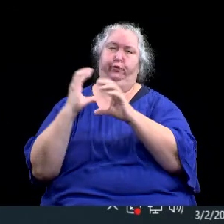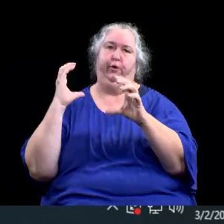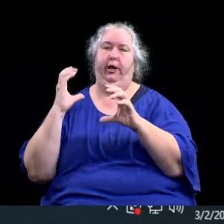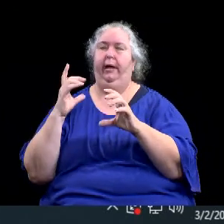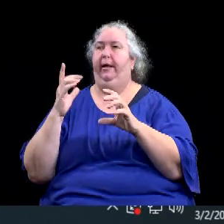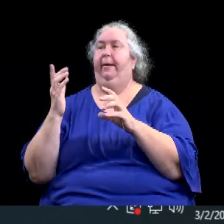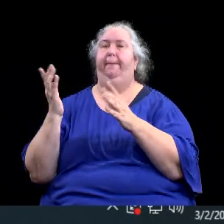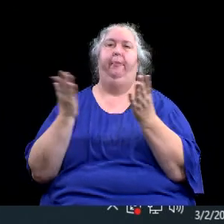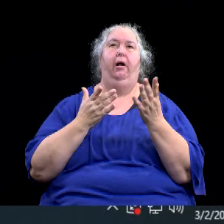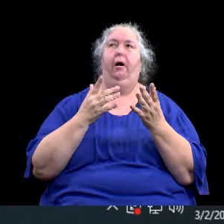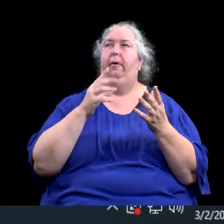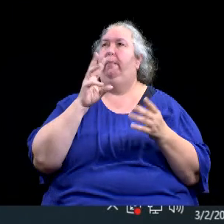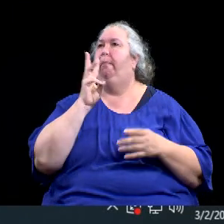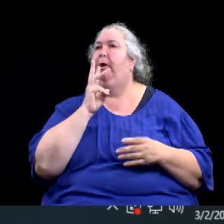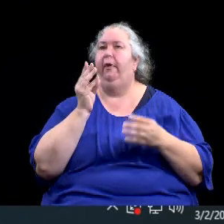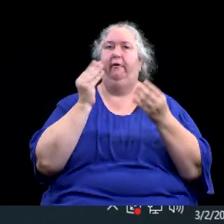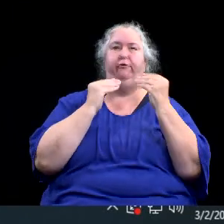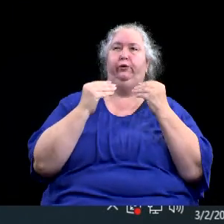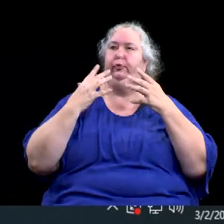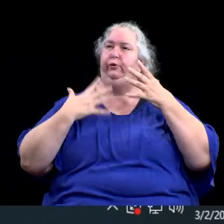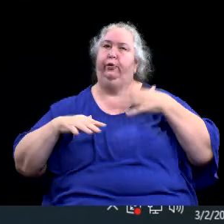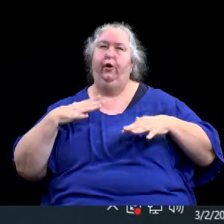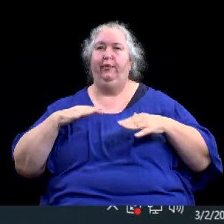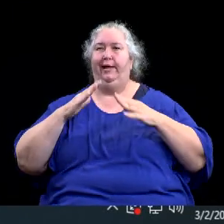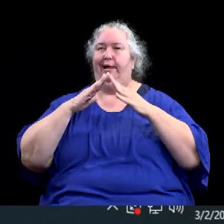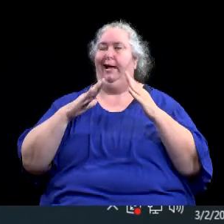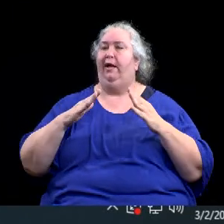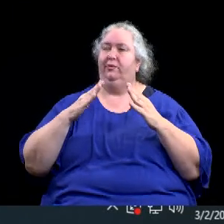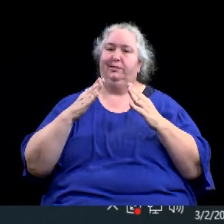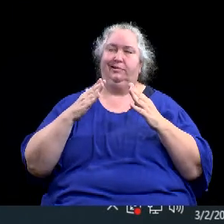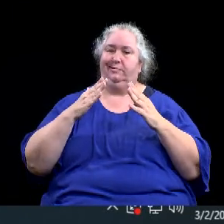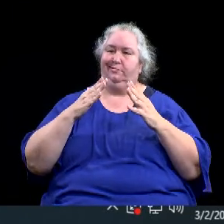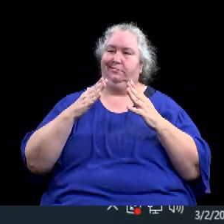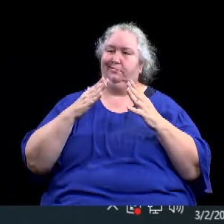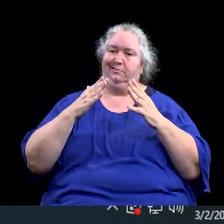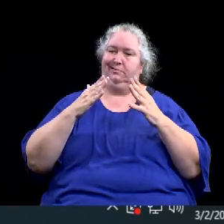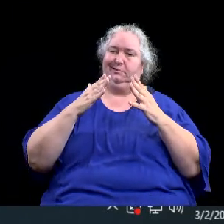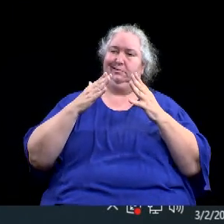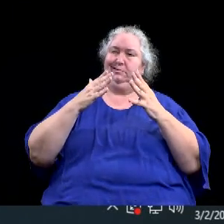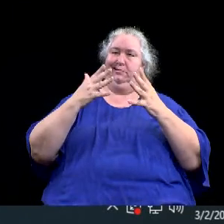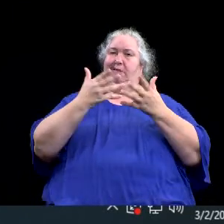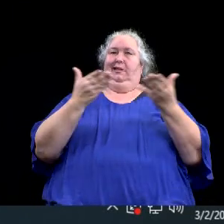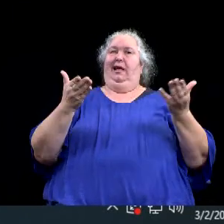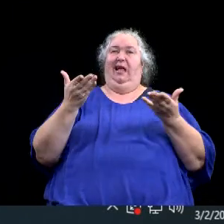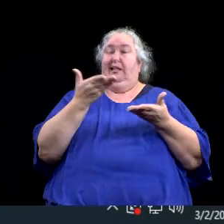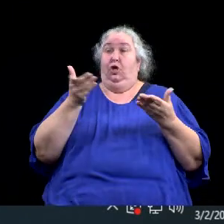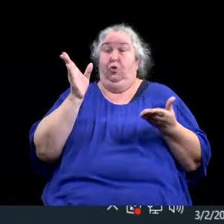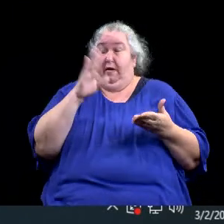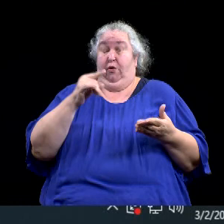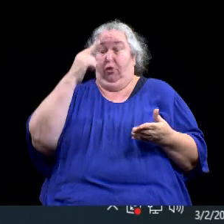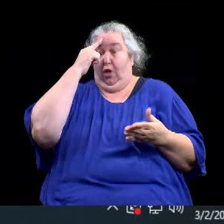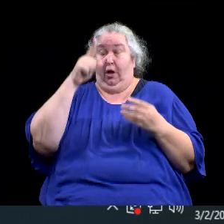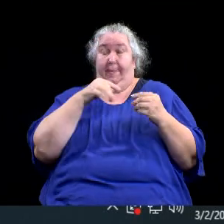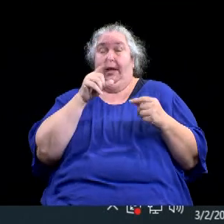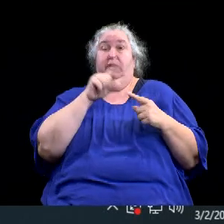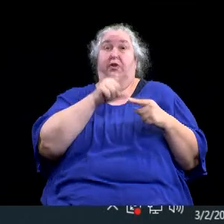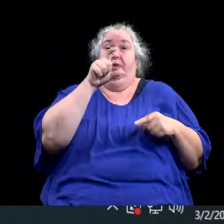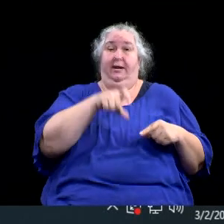household goods, things that you never thought about until you need them, like the film that insulates windows,